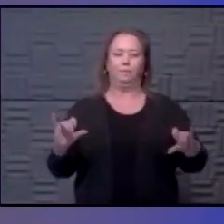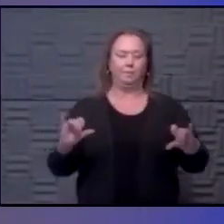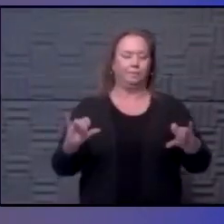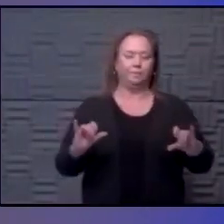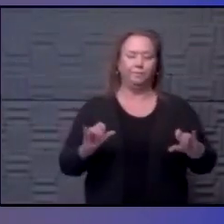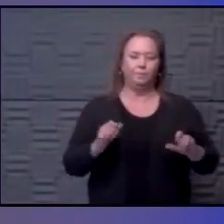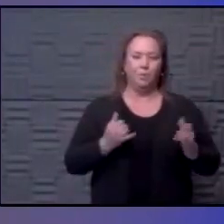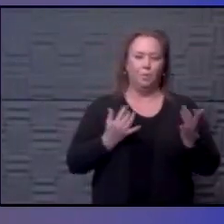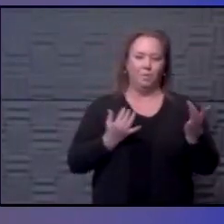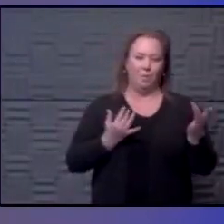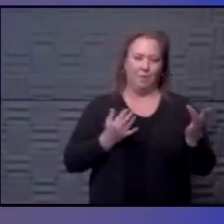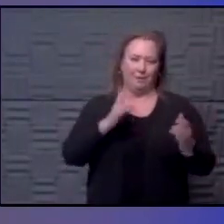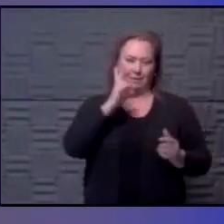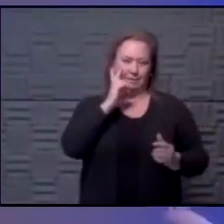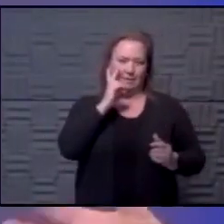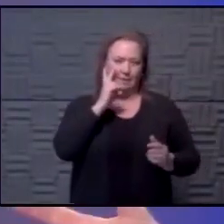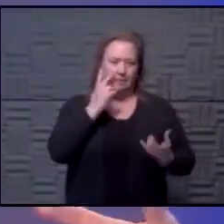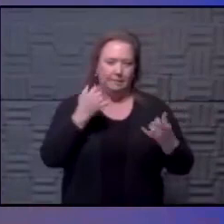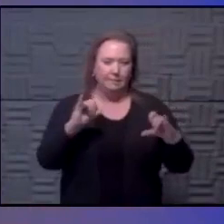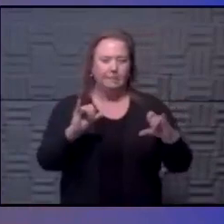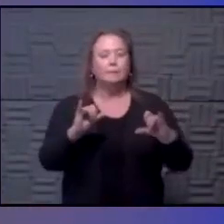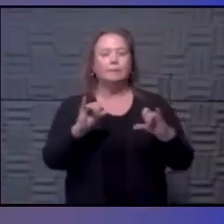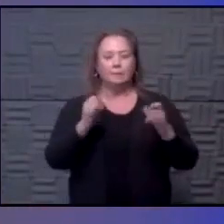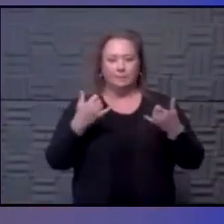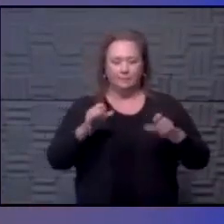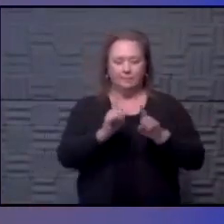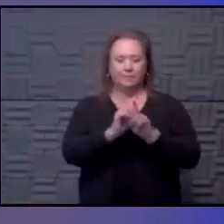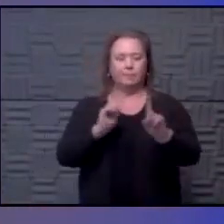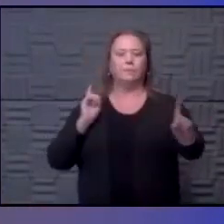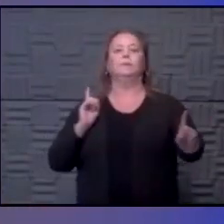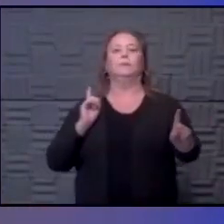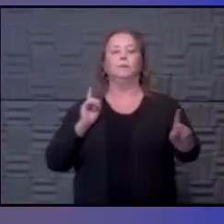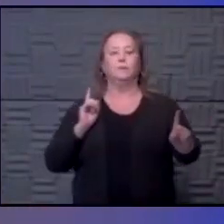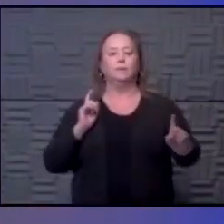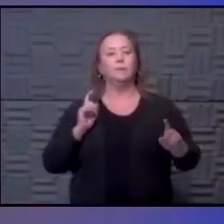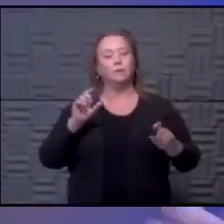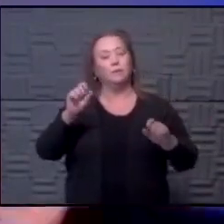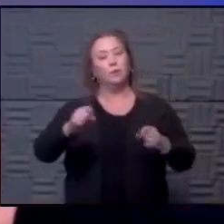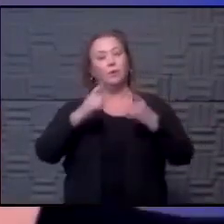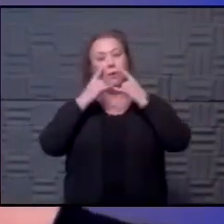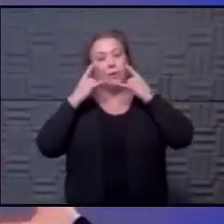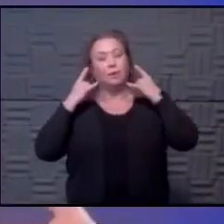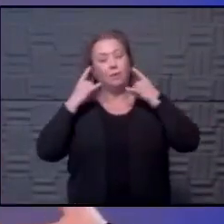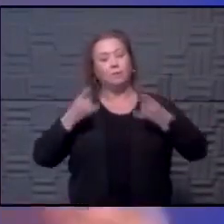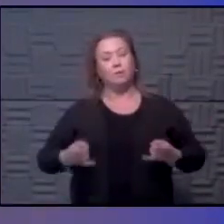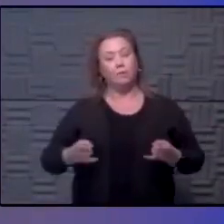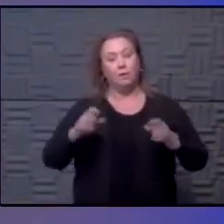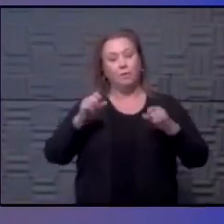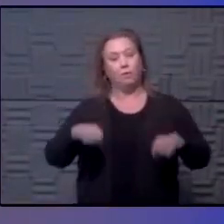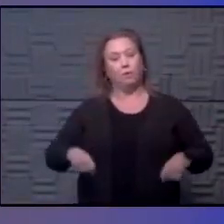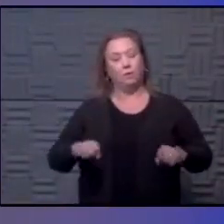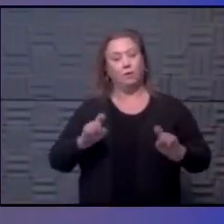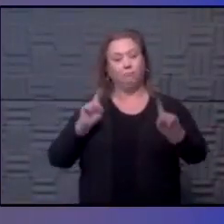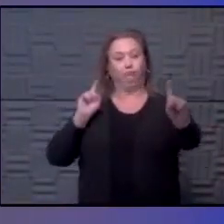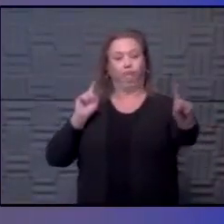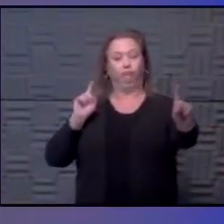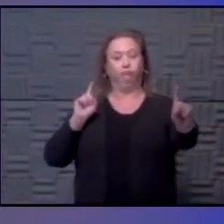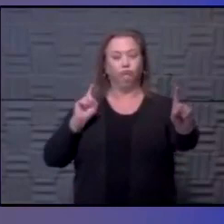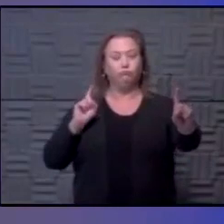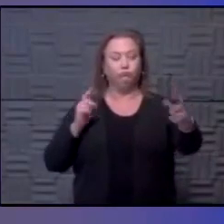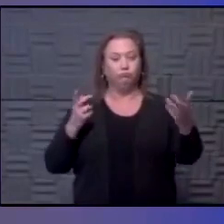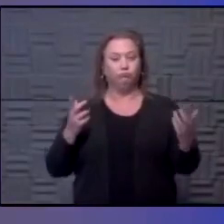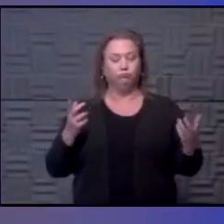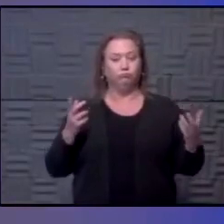to wait and see a little bit more, maintaining that social distancing. You can take your mask off if you can maintain the distance and